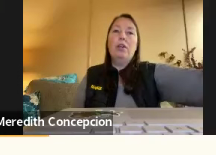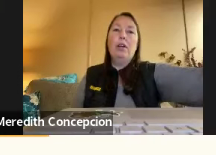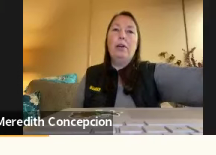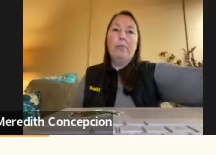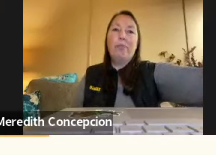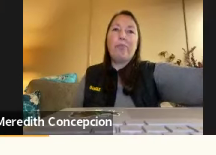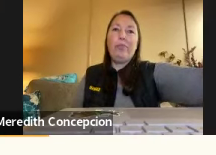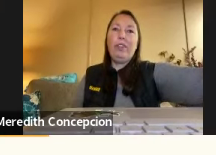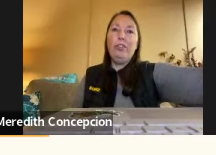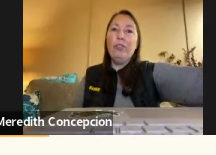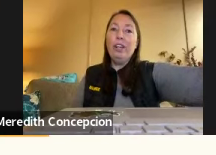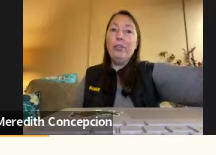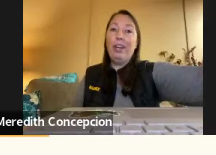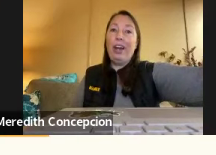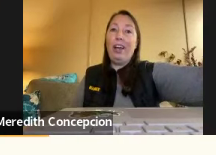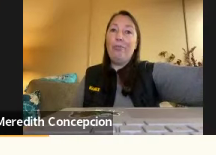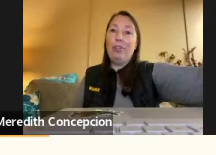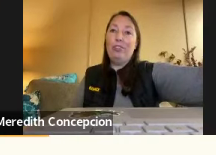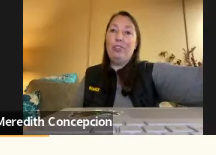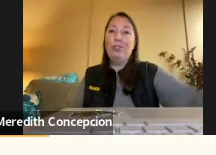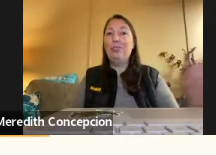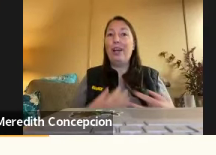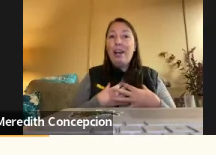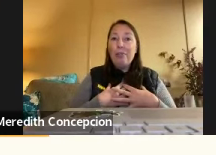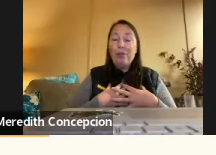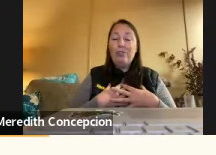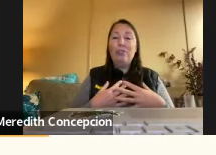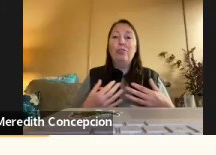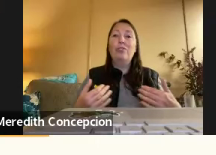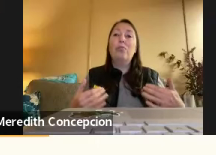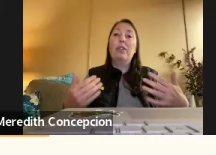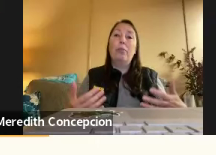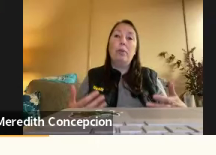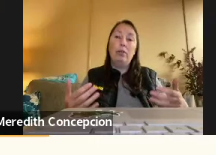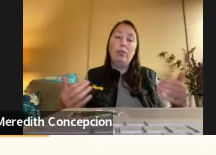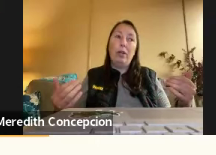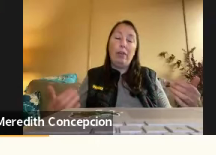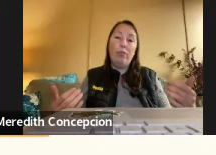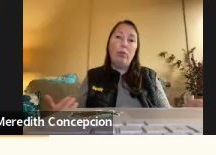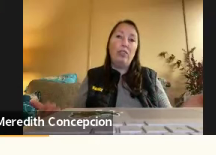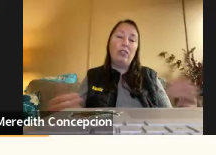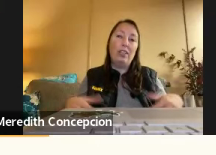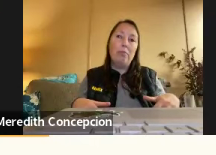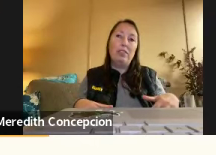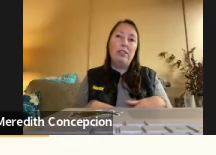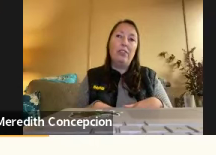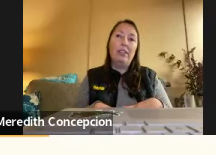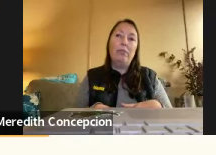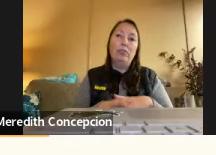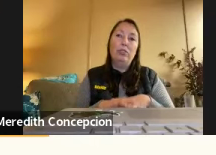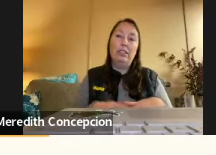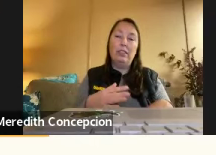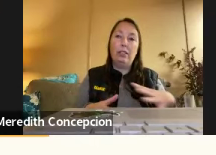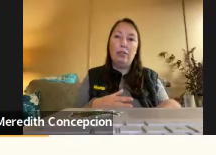January. So a lot of what I wanted to do, I wanted to just become, have a voice, because at the mental